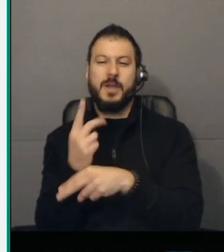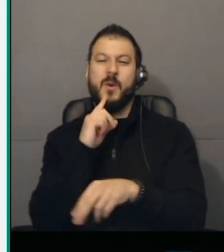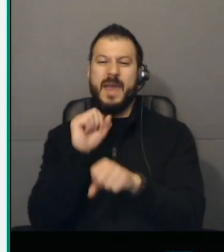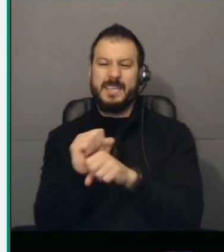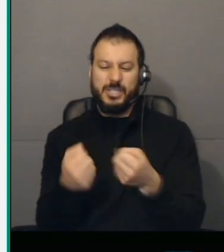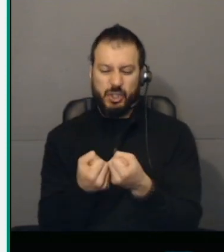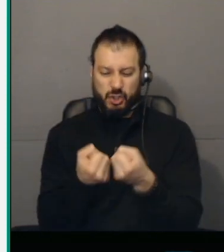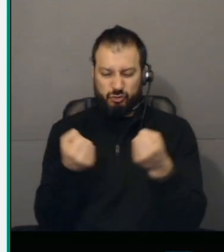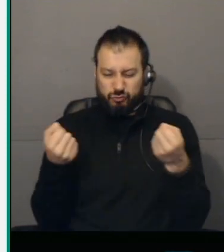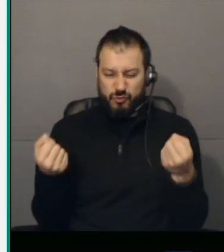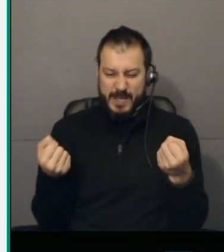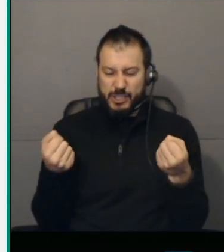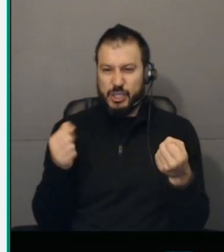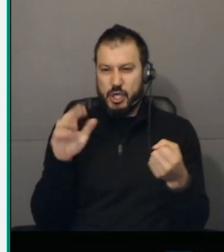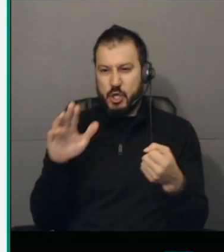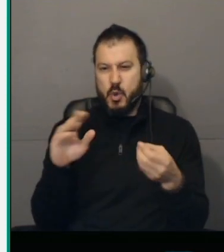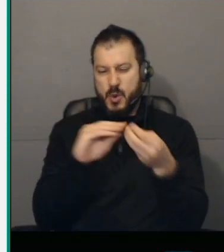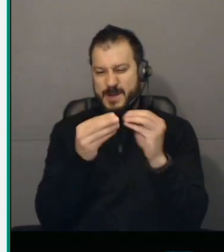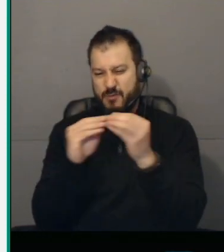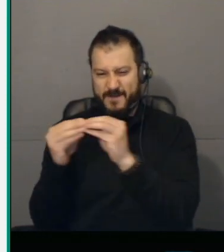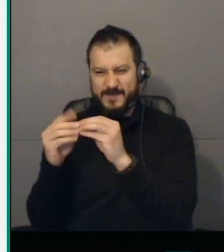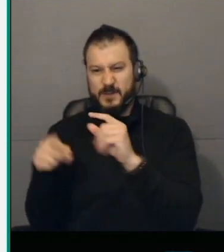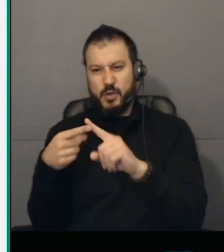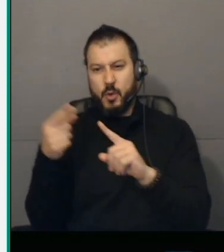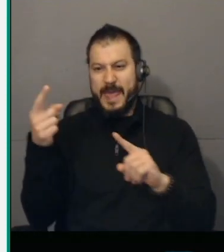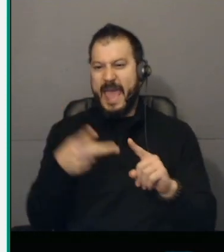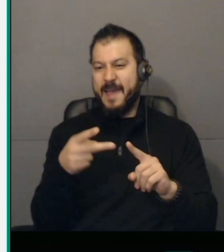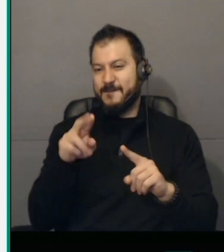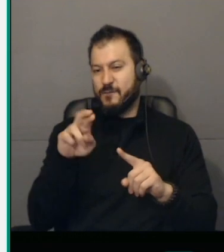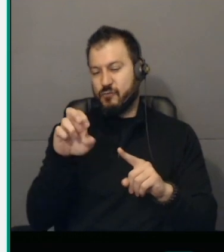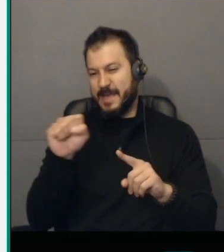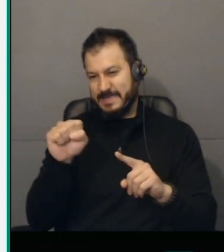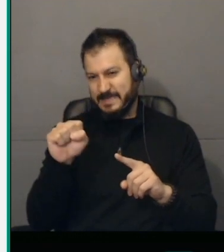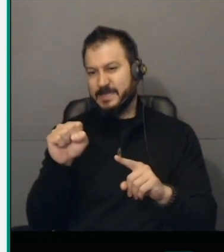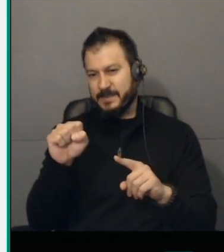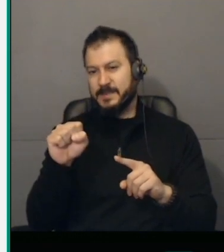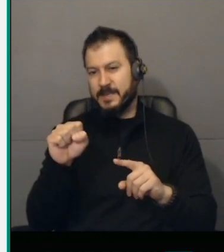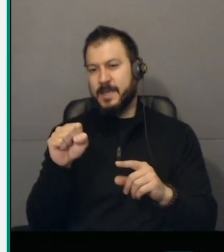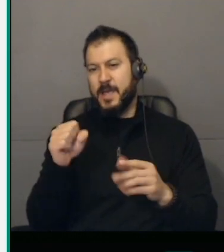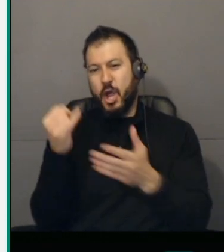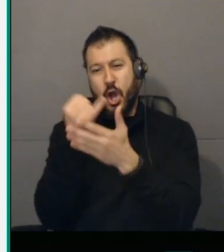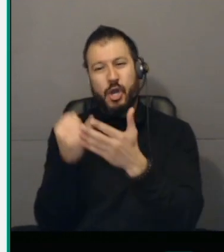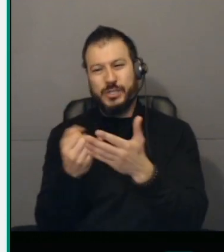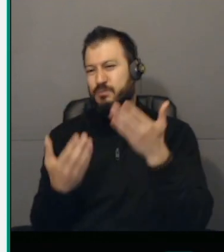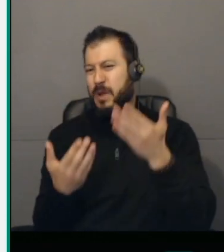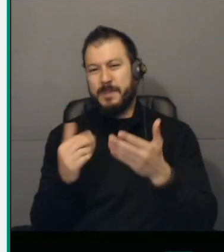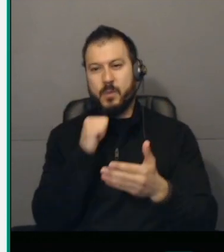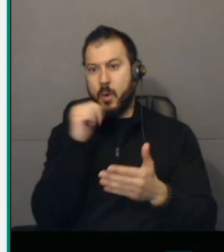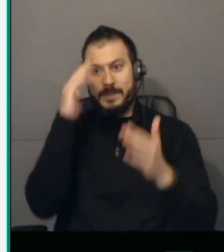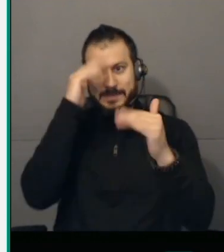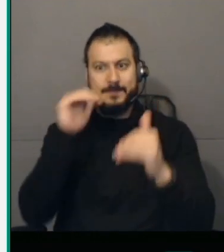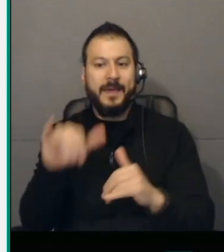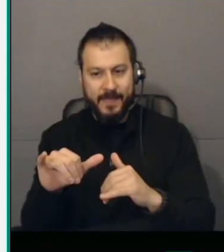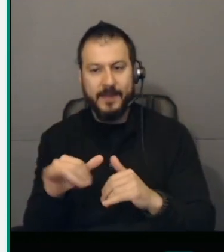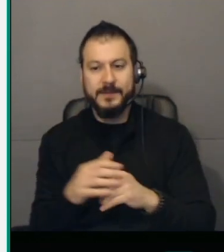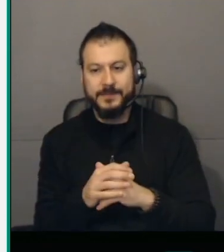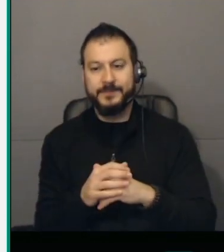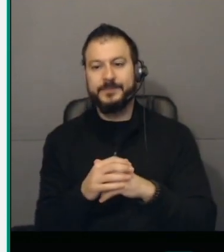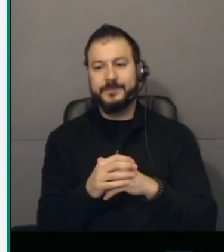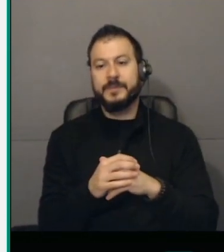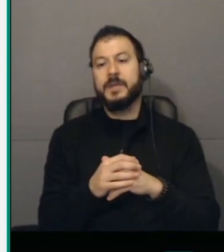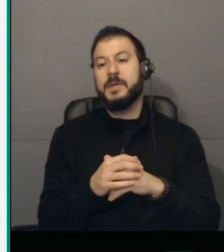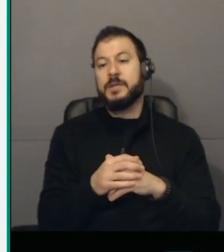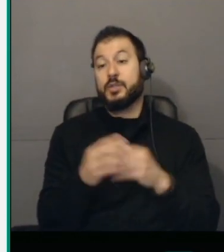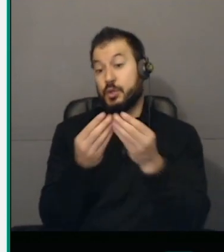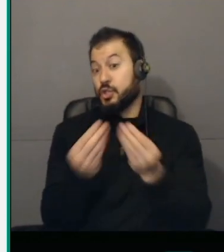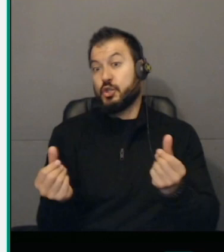will stretch your derivatives when you're going to half res. And artists probably won't expect that.